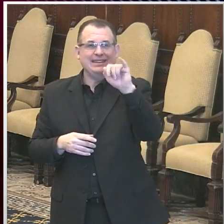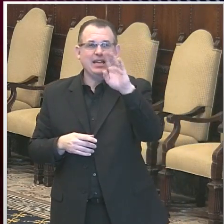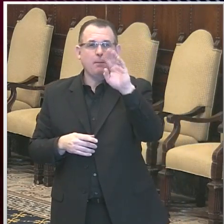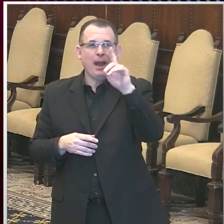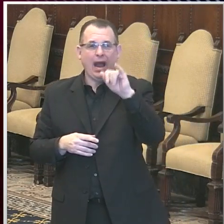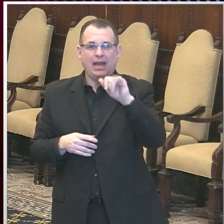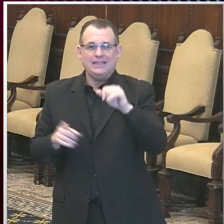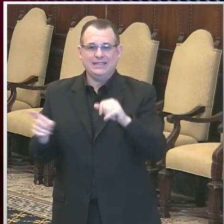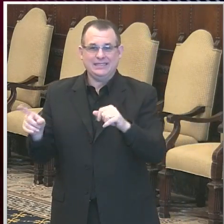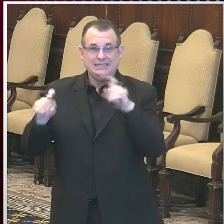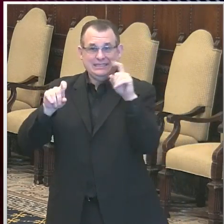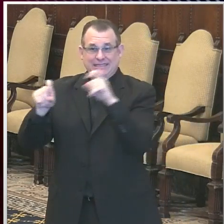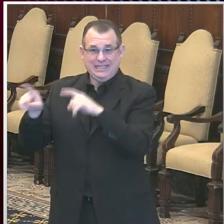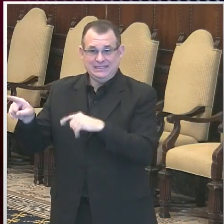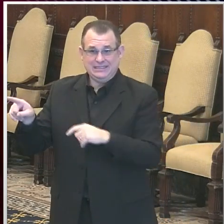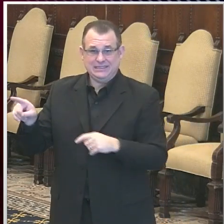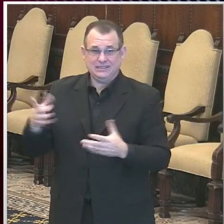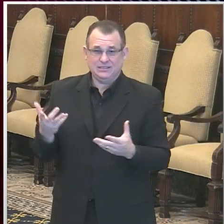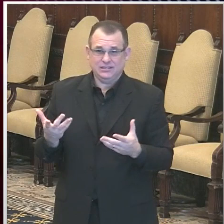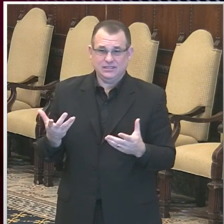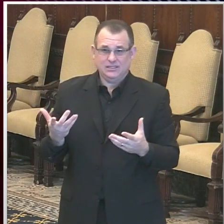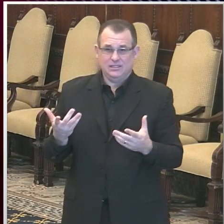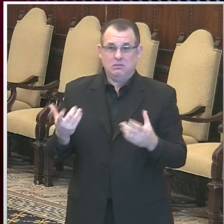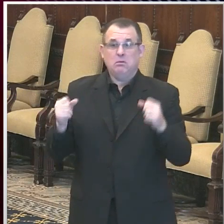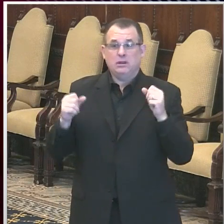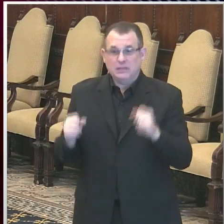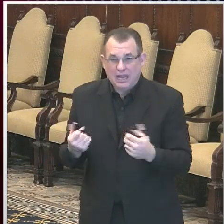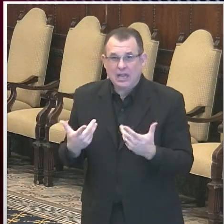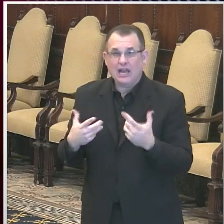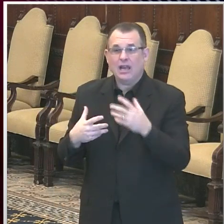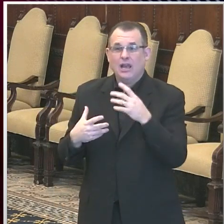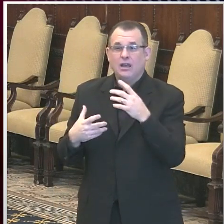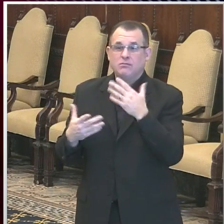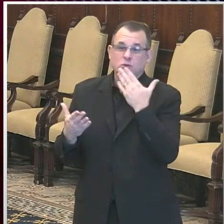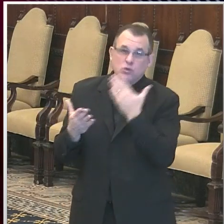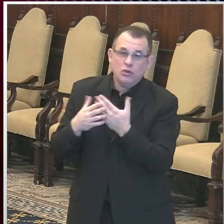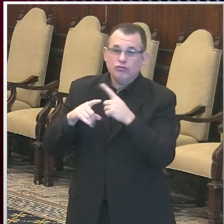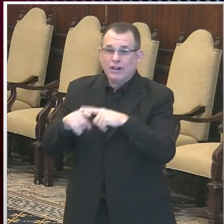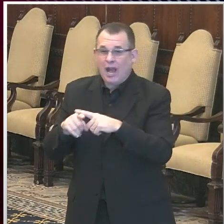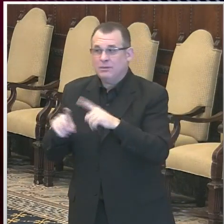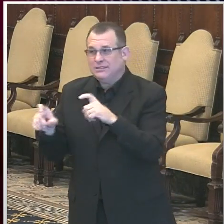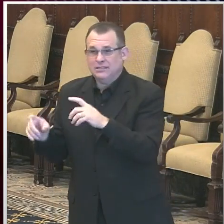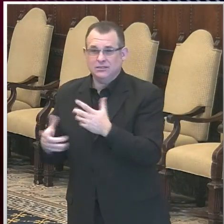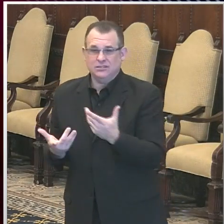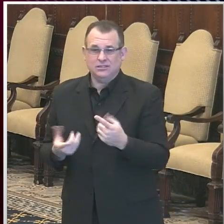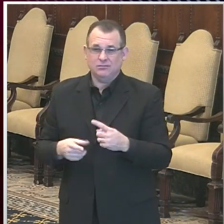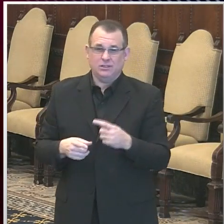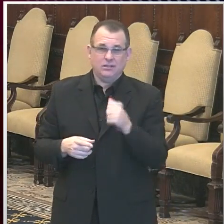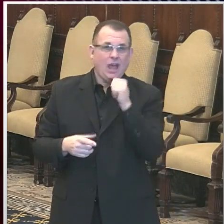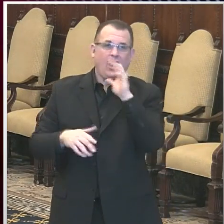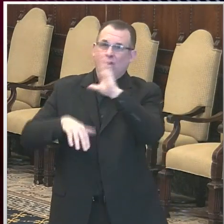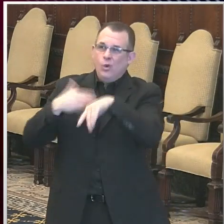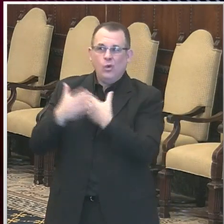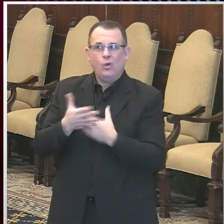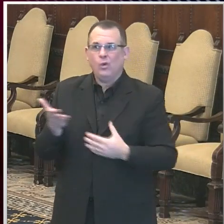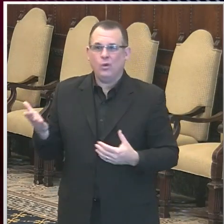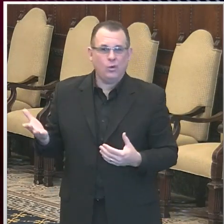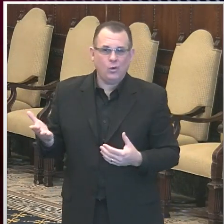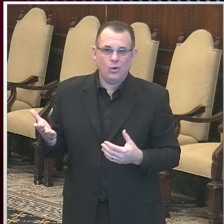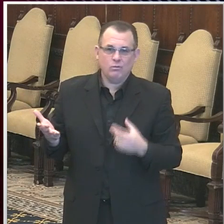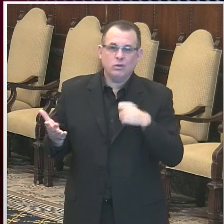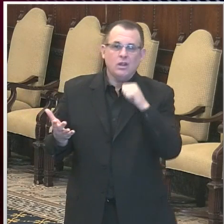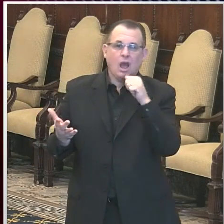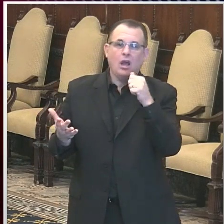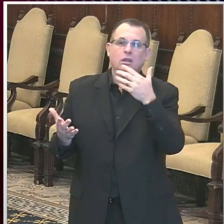and we do not think are reliable. Even if they are reliable, it's unclear how to interpret the antibody results. So we're not recommending those as a way of addressing